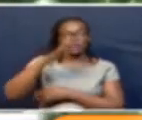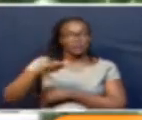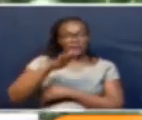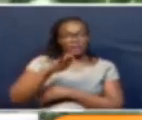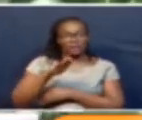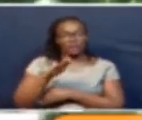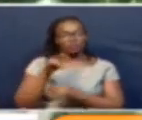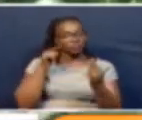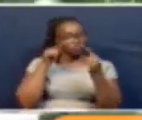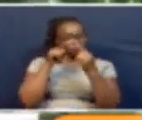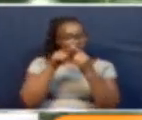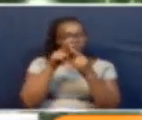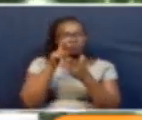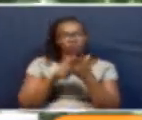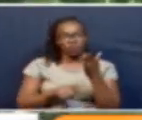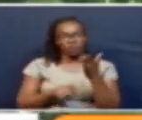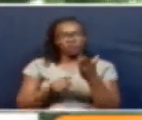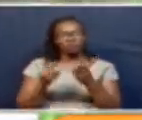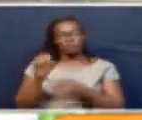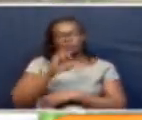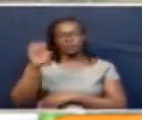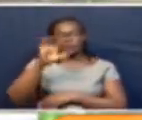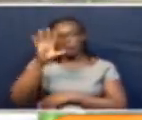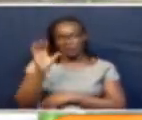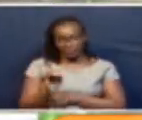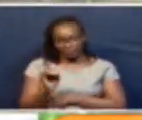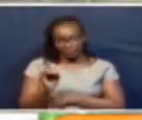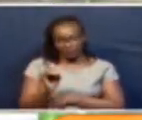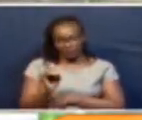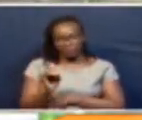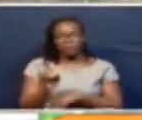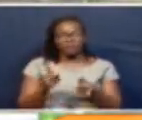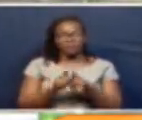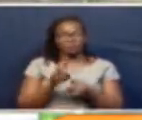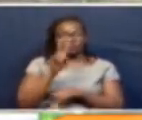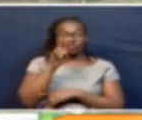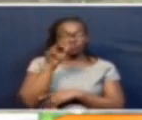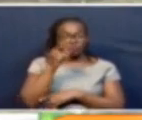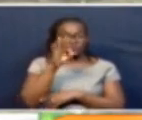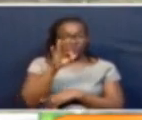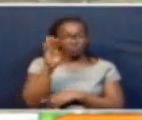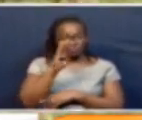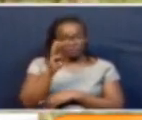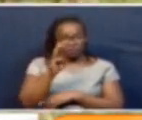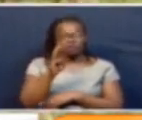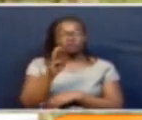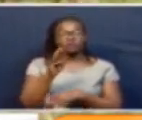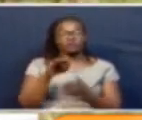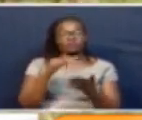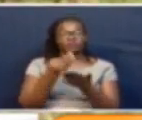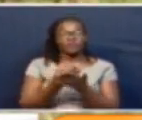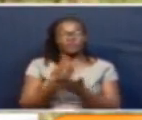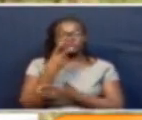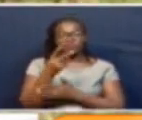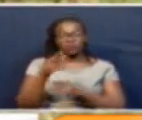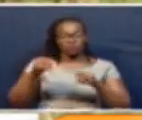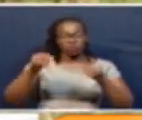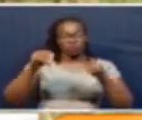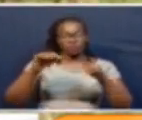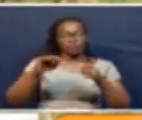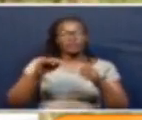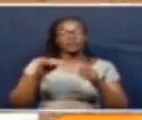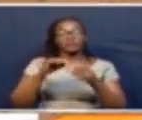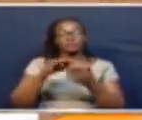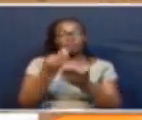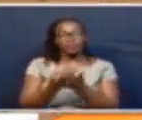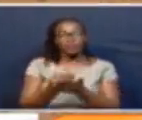with initial focus on East Africa. The group has secured a 2.3 billion shilling seed fund that will see qualified farms access up to